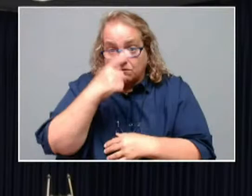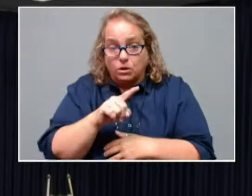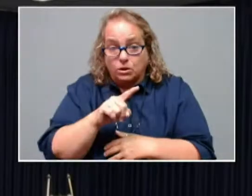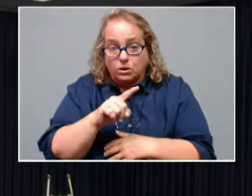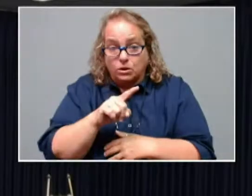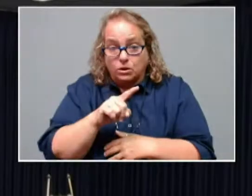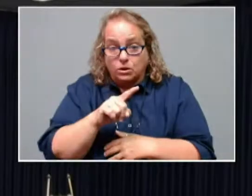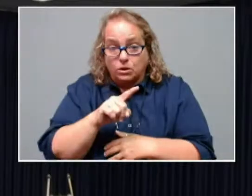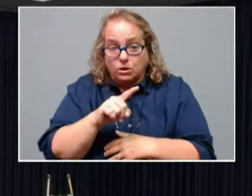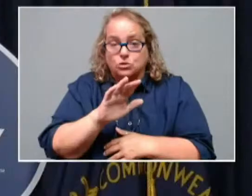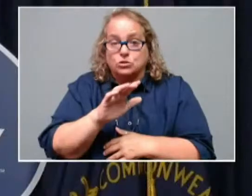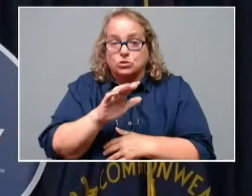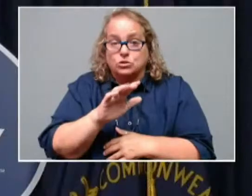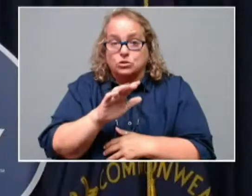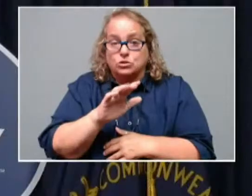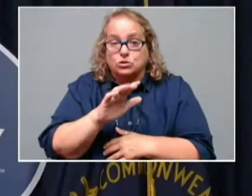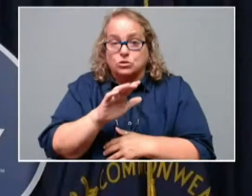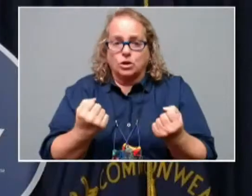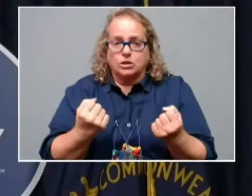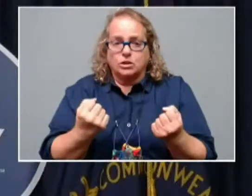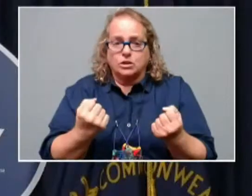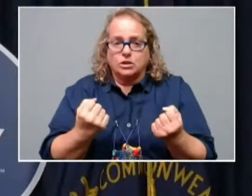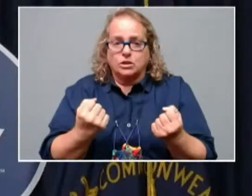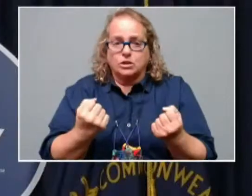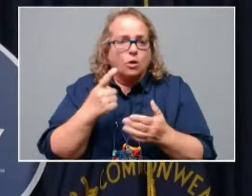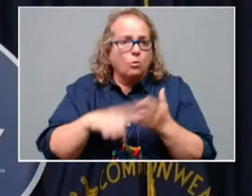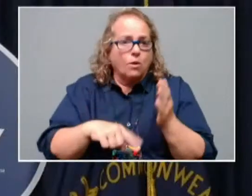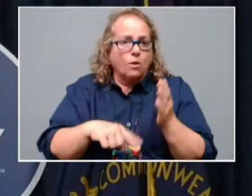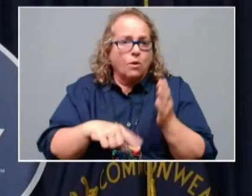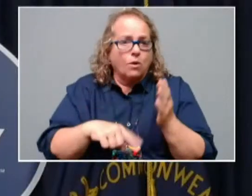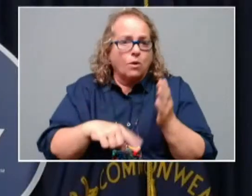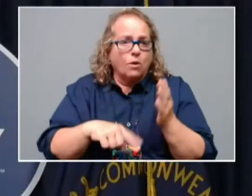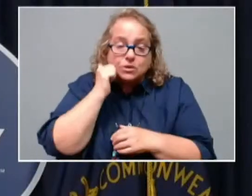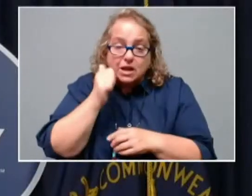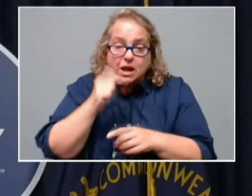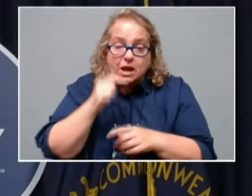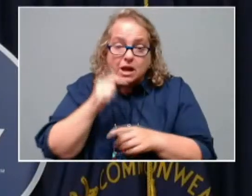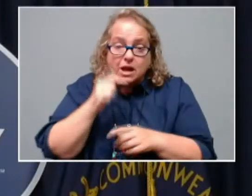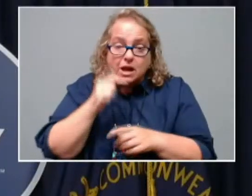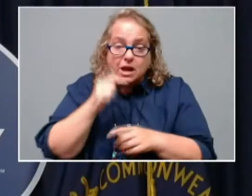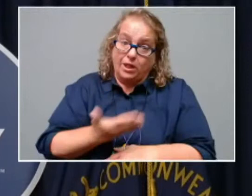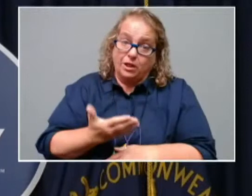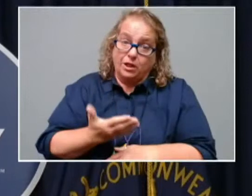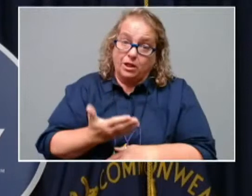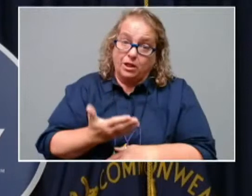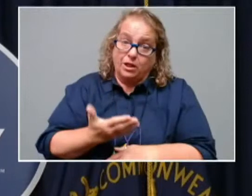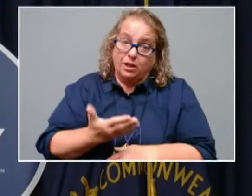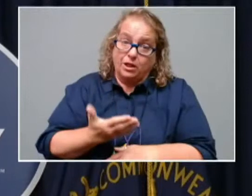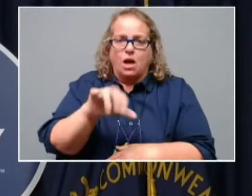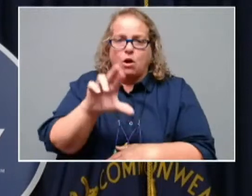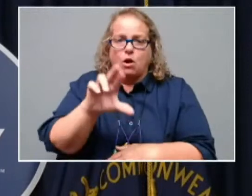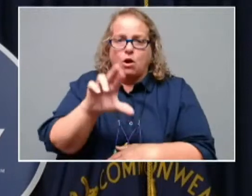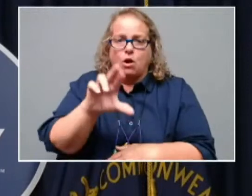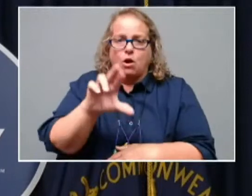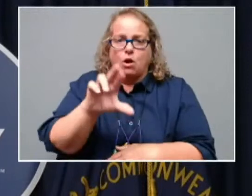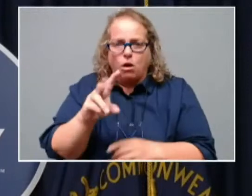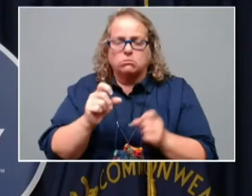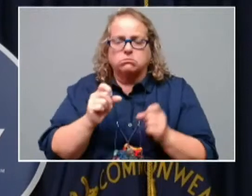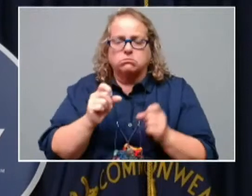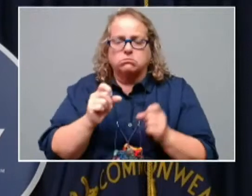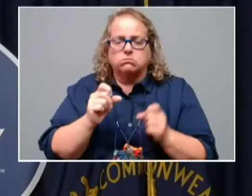his courage, for not only what he does every day, but willing to be that raw and authentic to